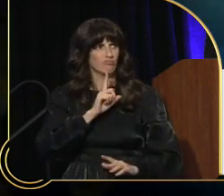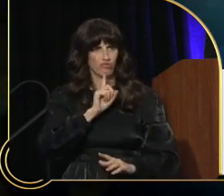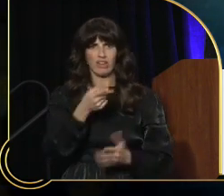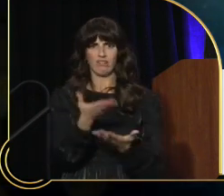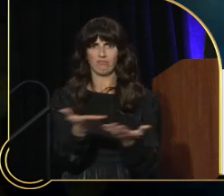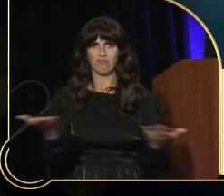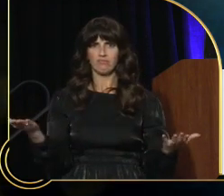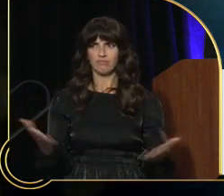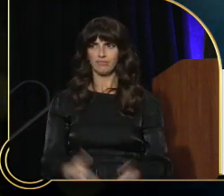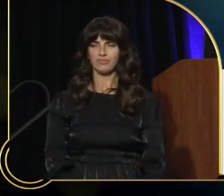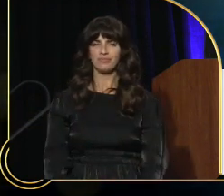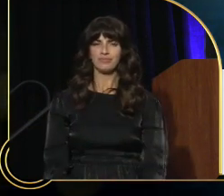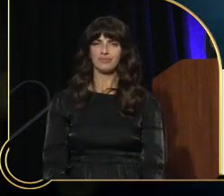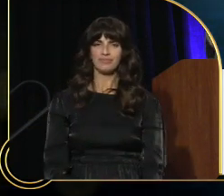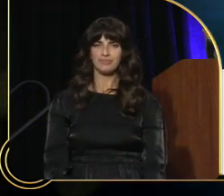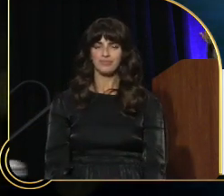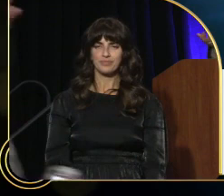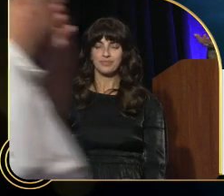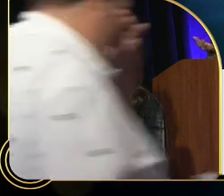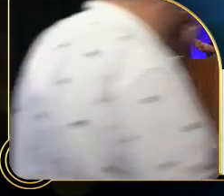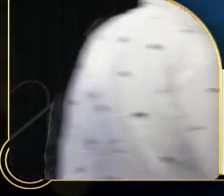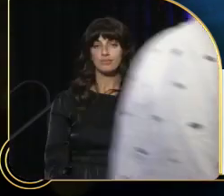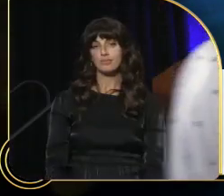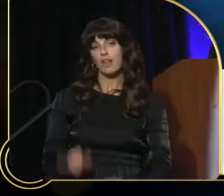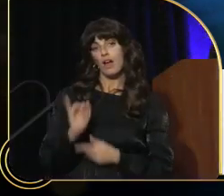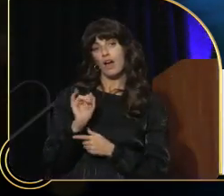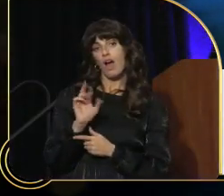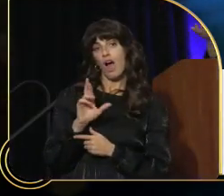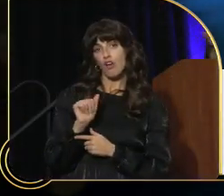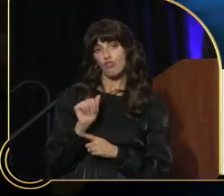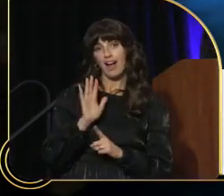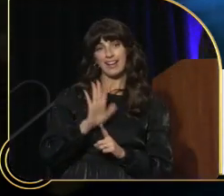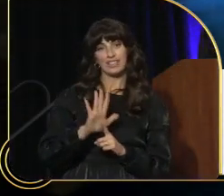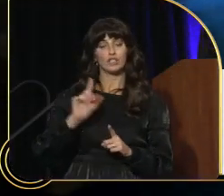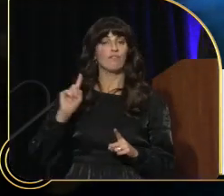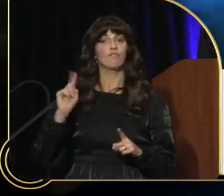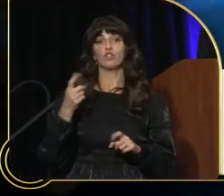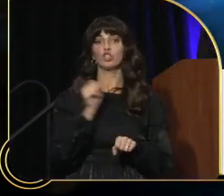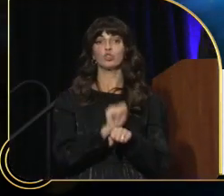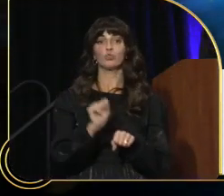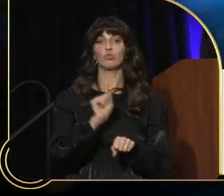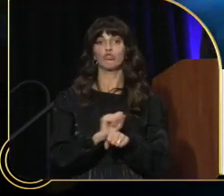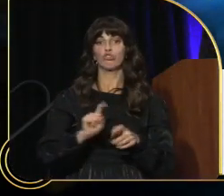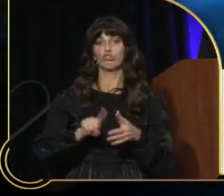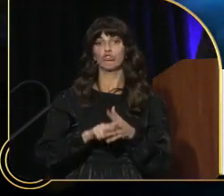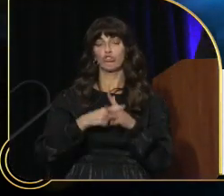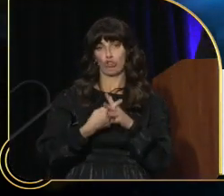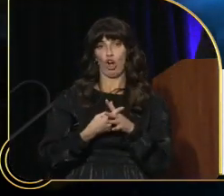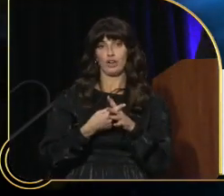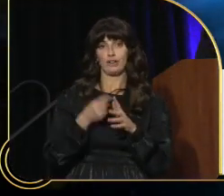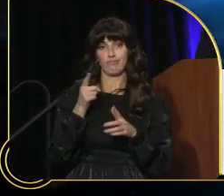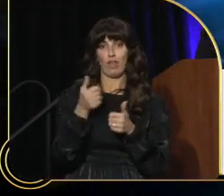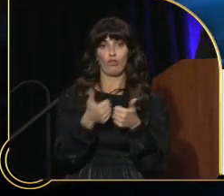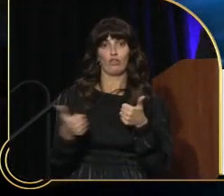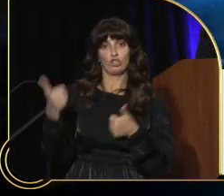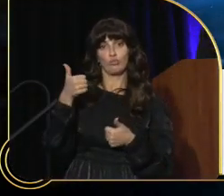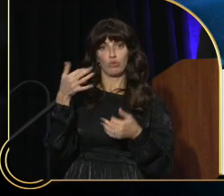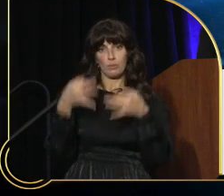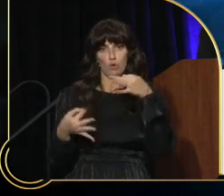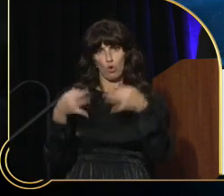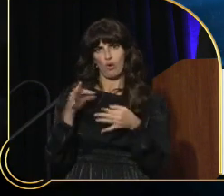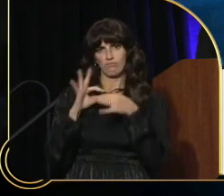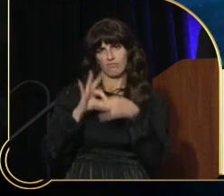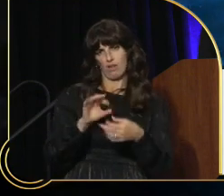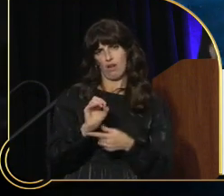today. Ira's first effort was with the Supreme Court's Olmstead case itself, something you've already heard